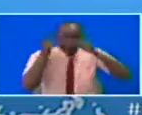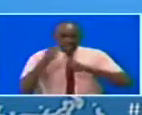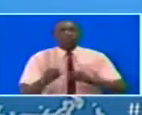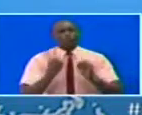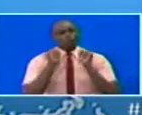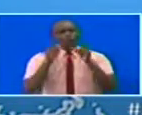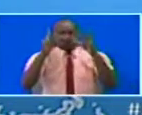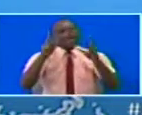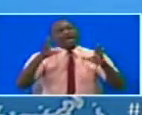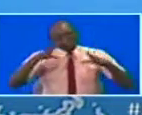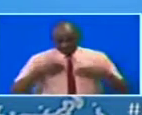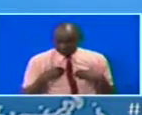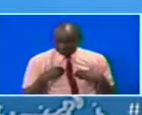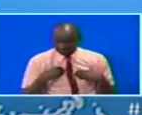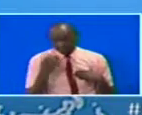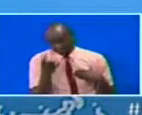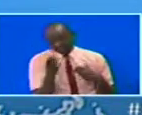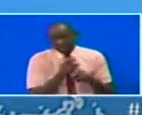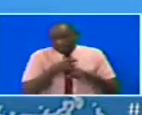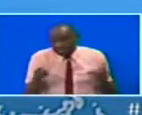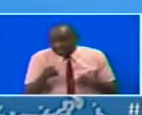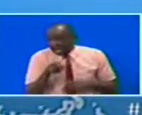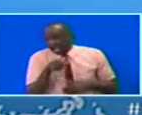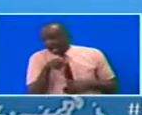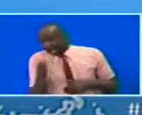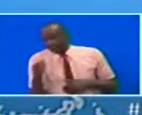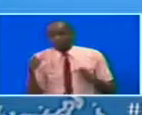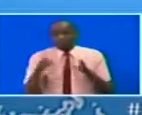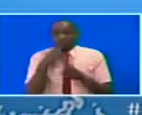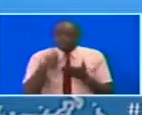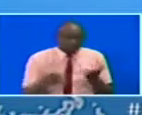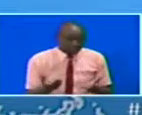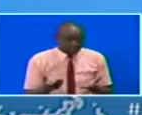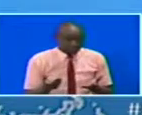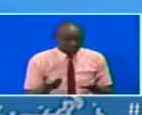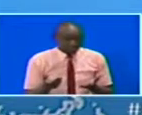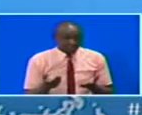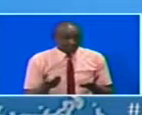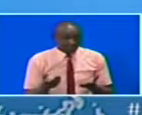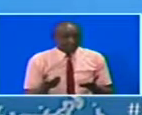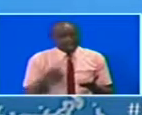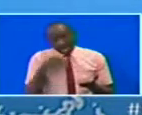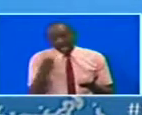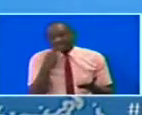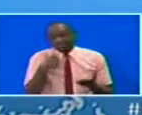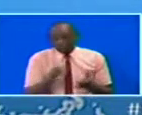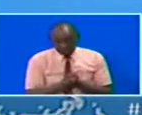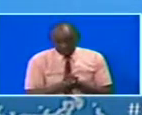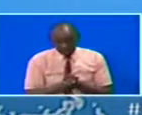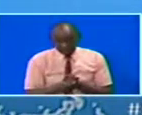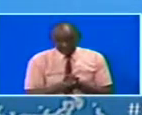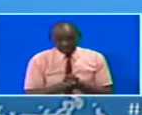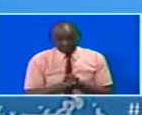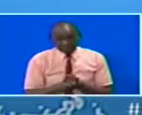to deploy the Kenya Defense Forces, but others say that the move is uncalled for because they are getting